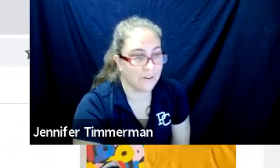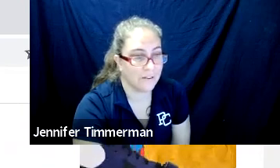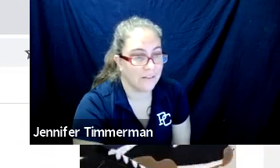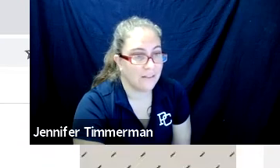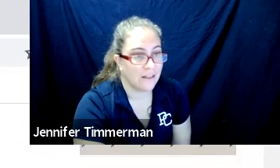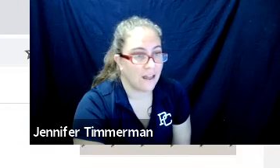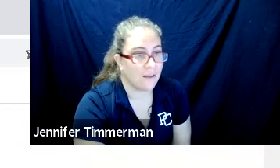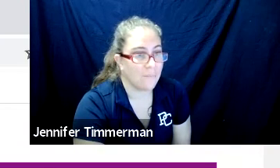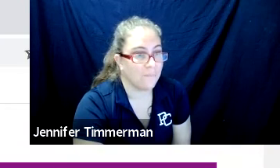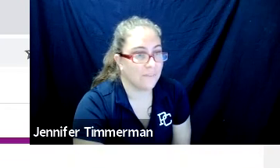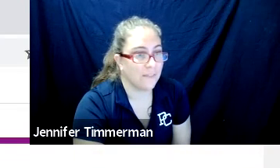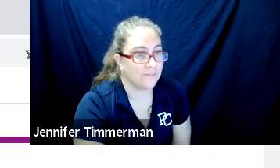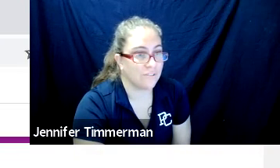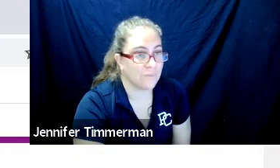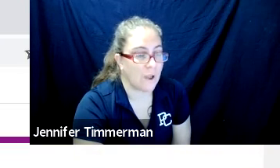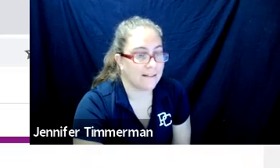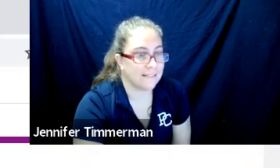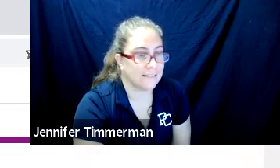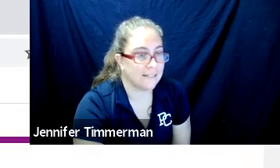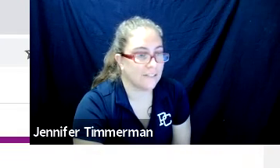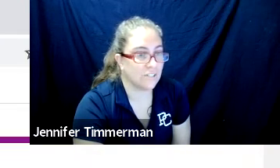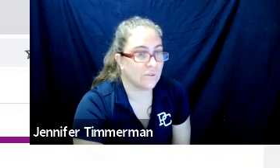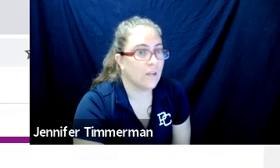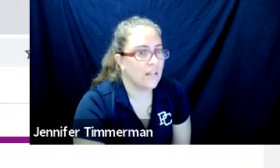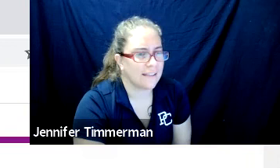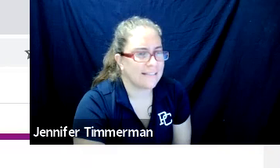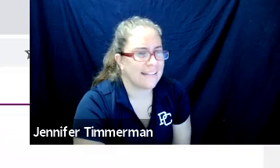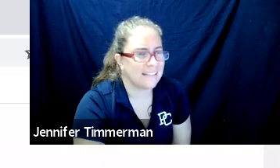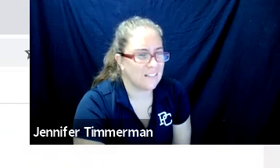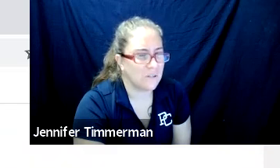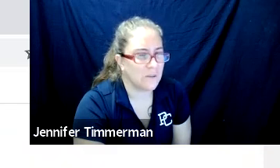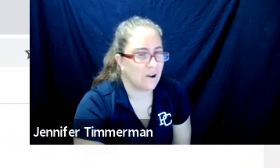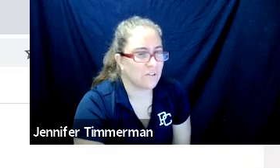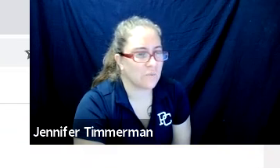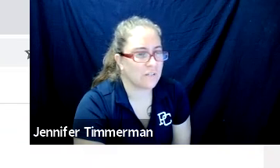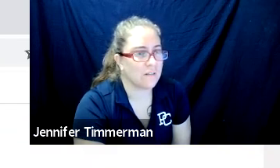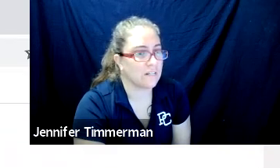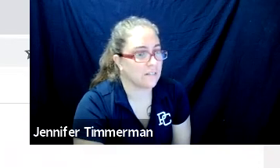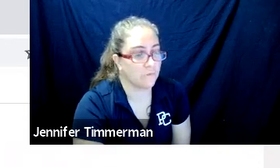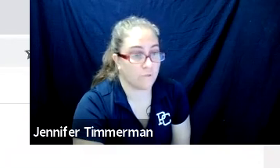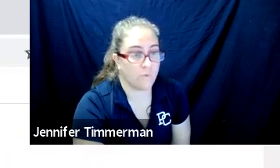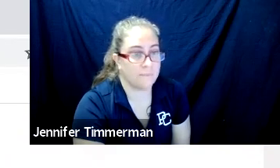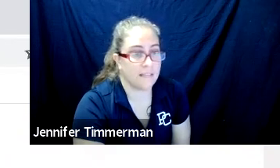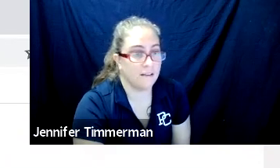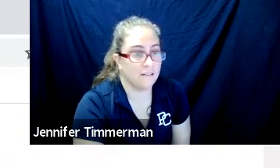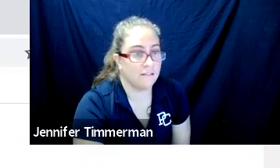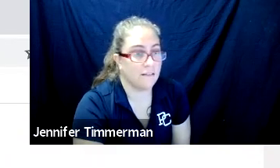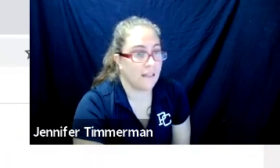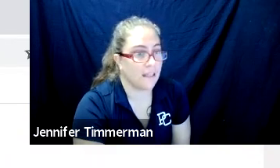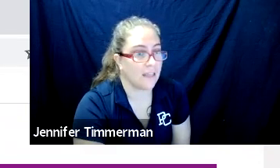grammar, gives you some practice things to do. Like I said, it's a little bit hard to read, but it is a free